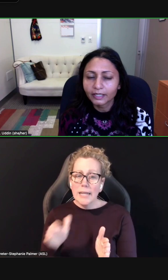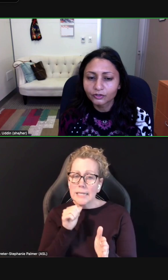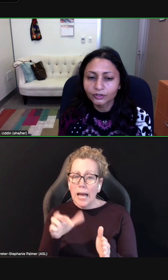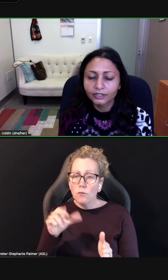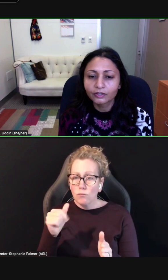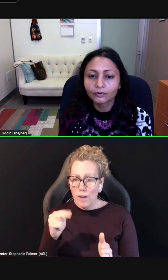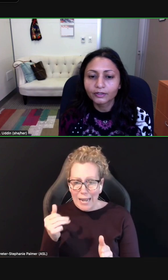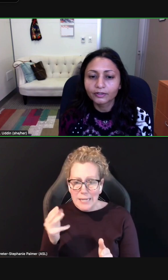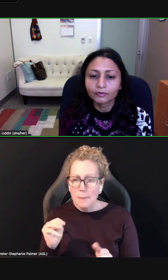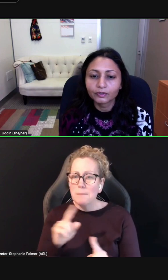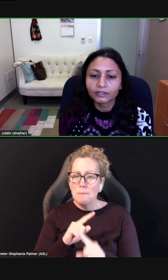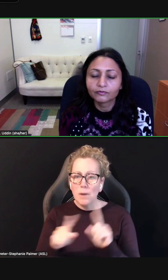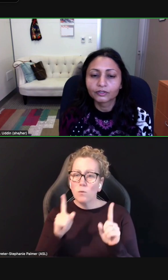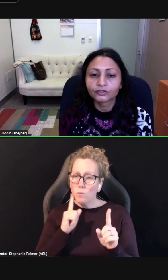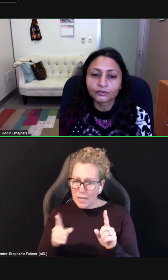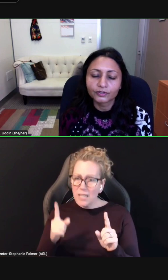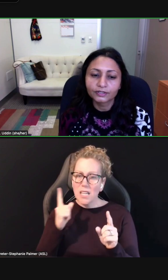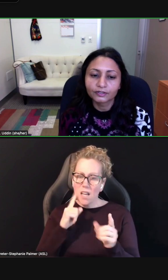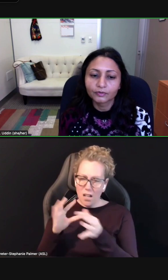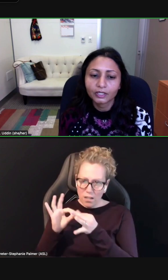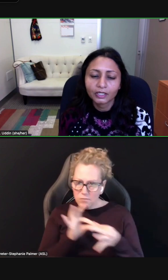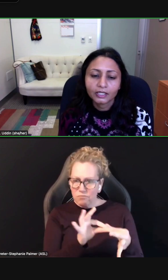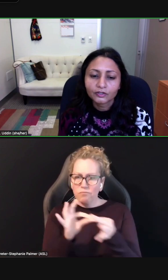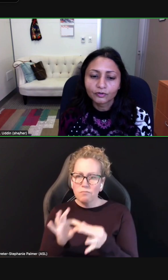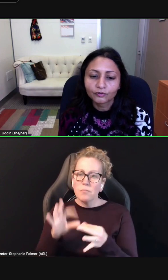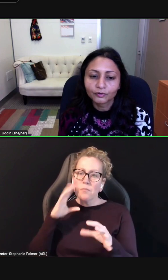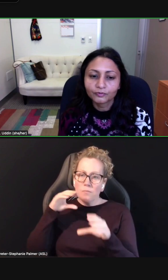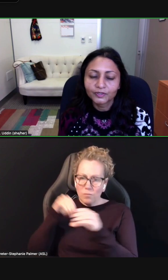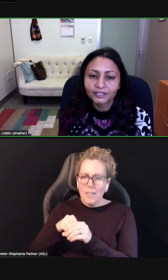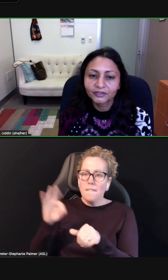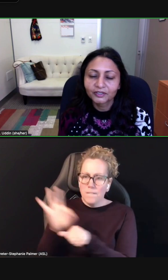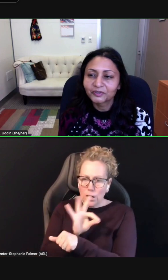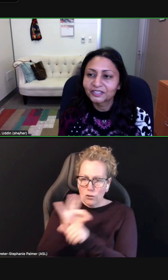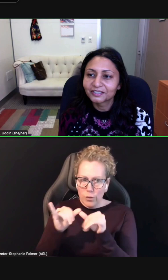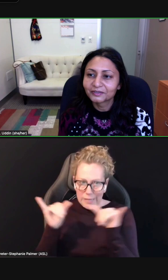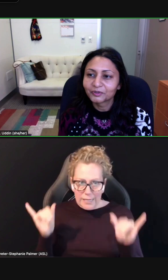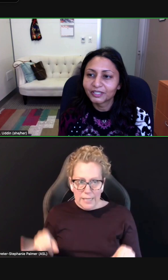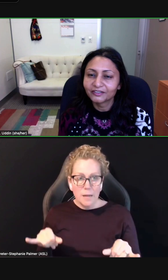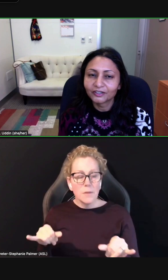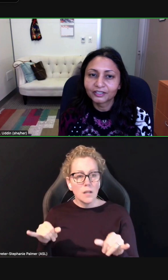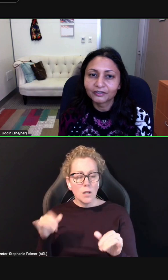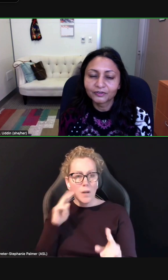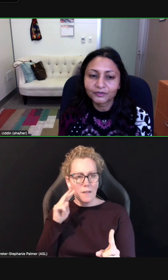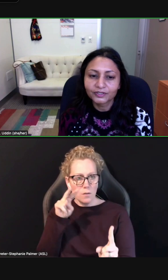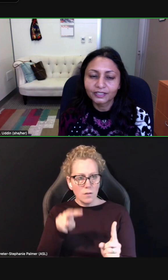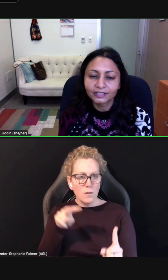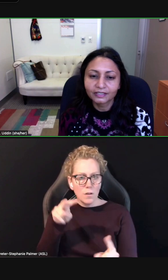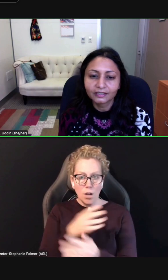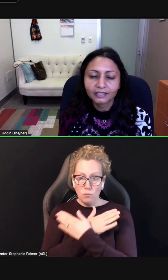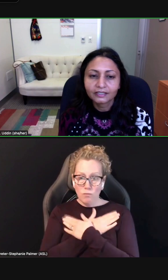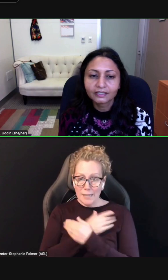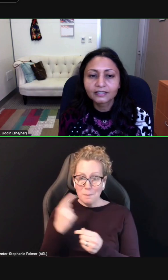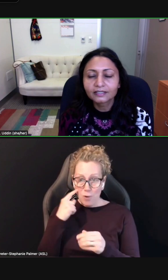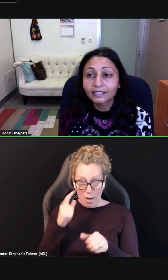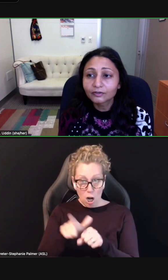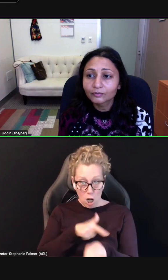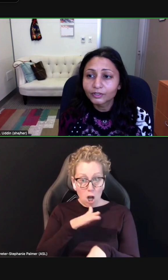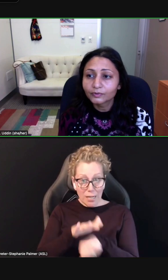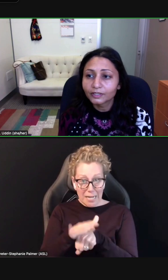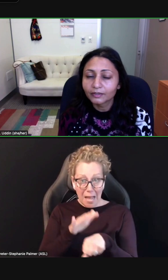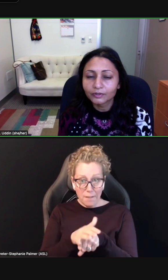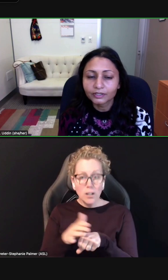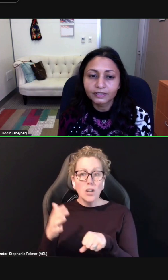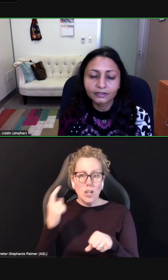but actually coherent within functional systems. So if you stare at a resting brain long enough, you'll see that it tends to